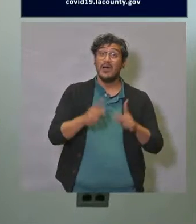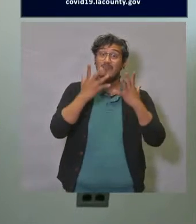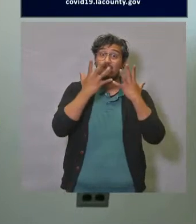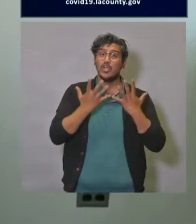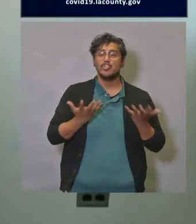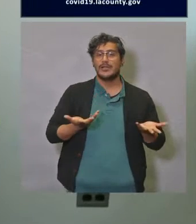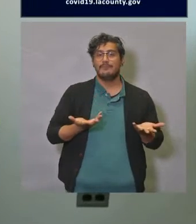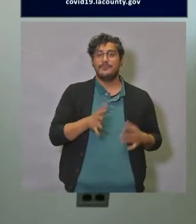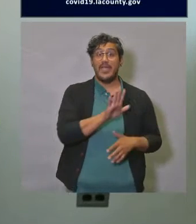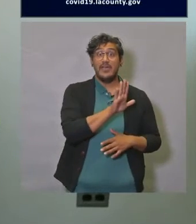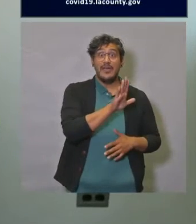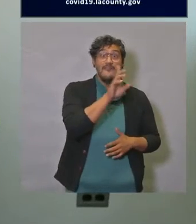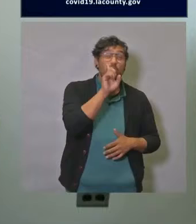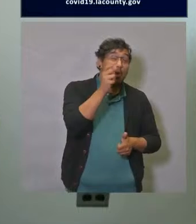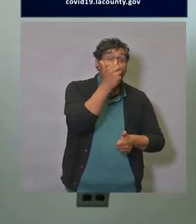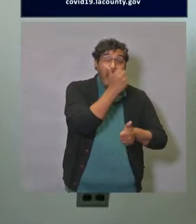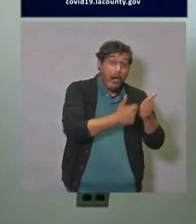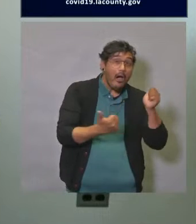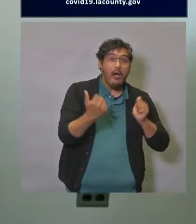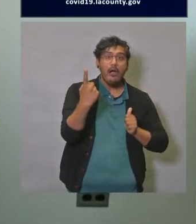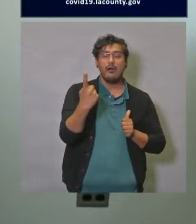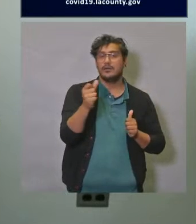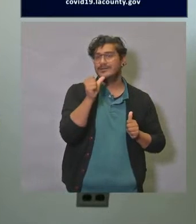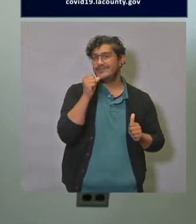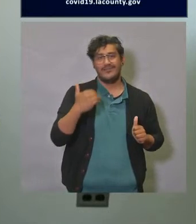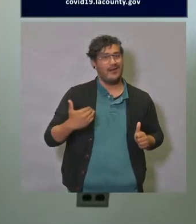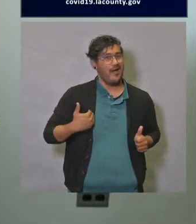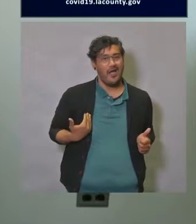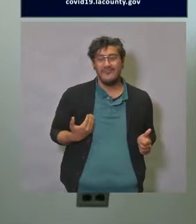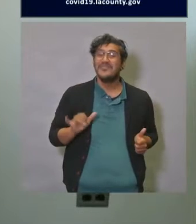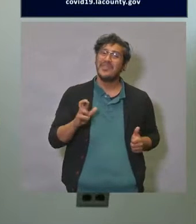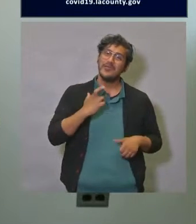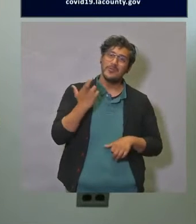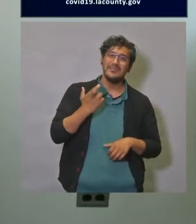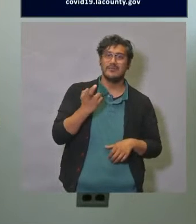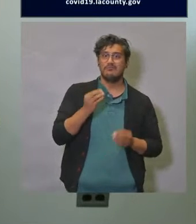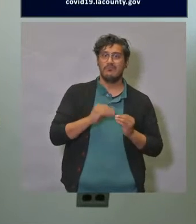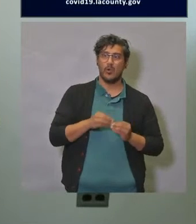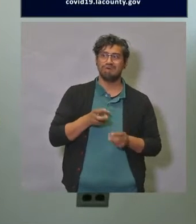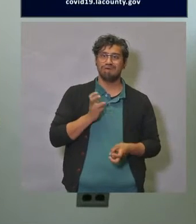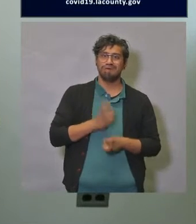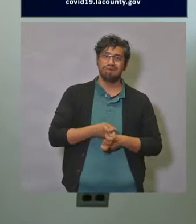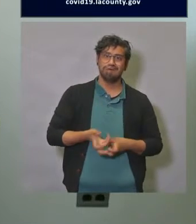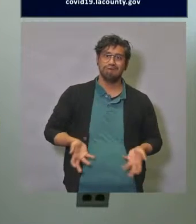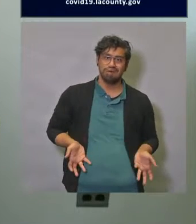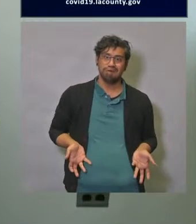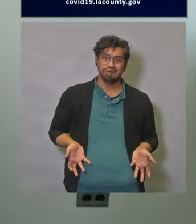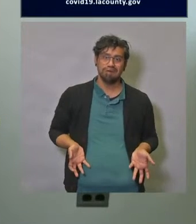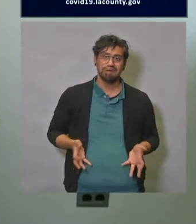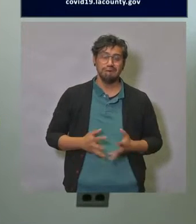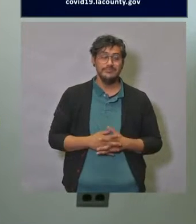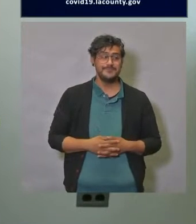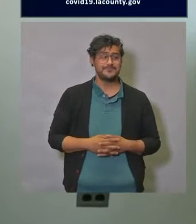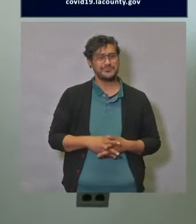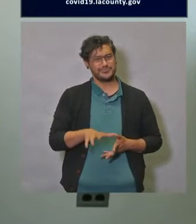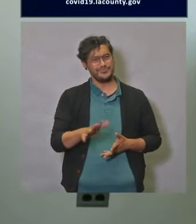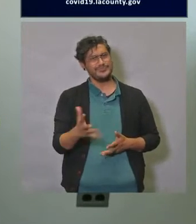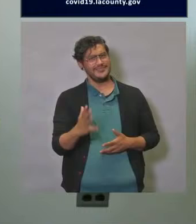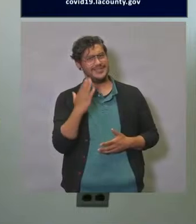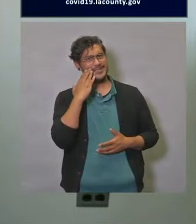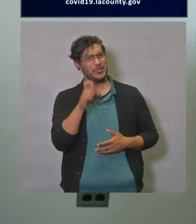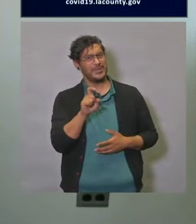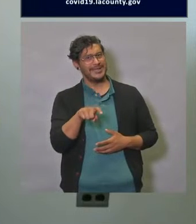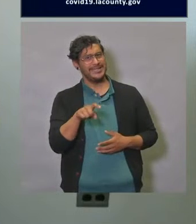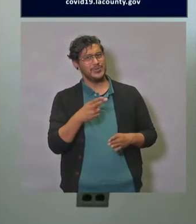that information for everybody, and that therefore makes it harder. And we also, know that we need to use a lot of our